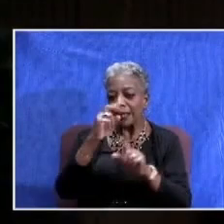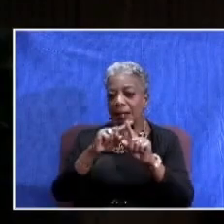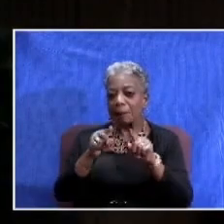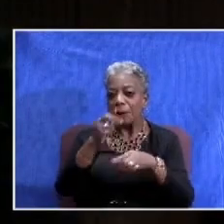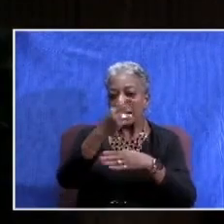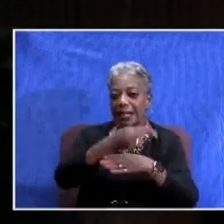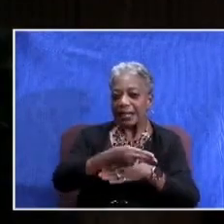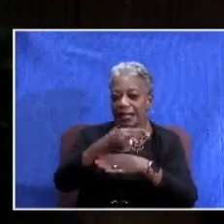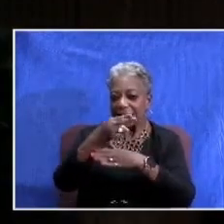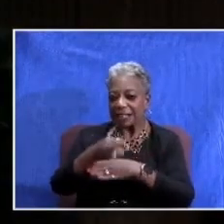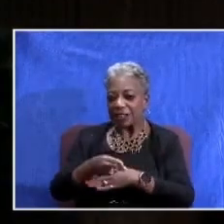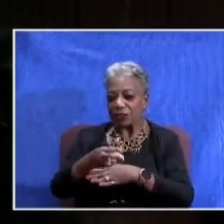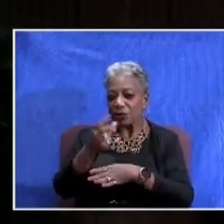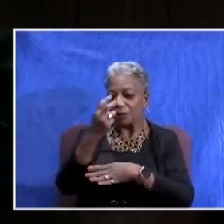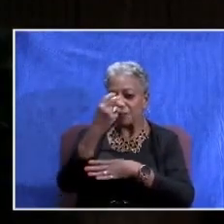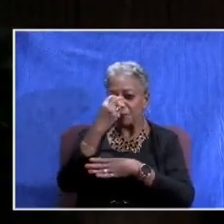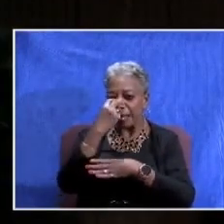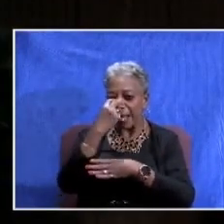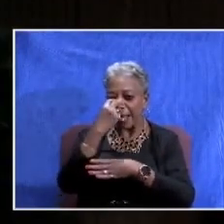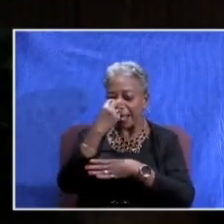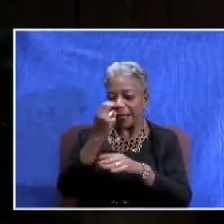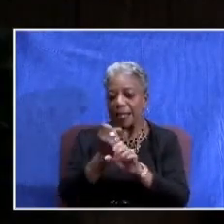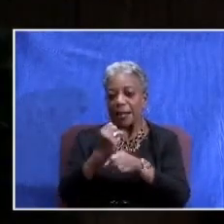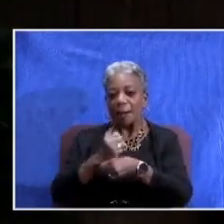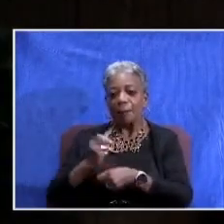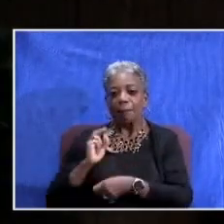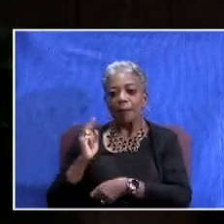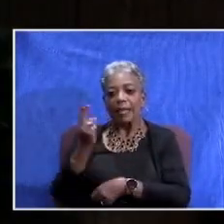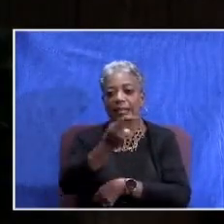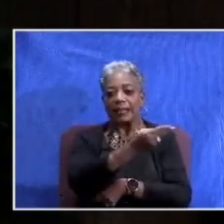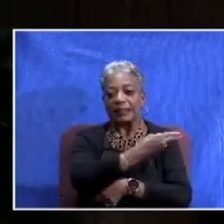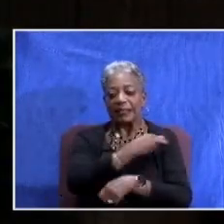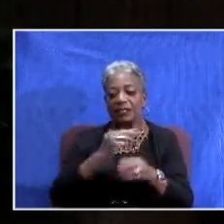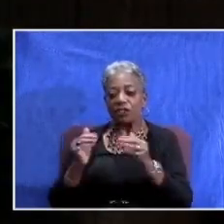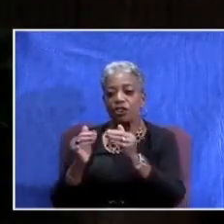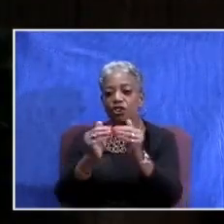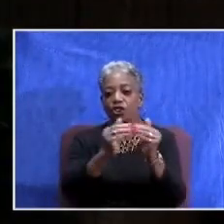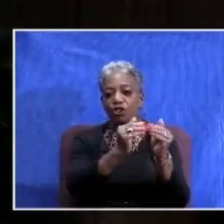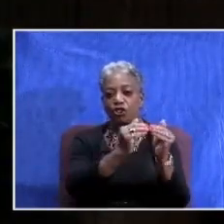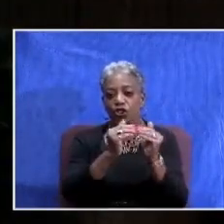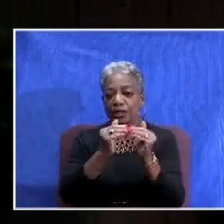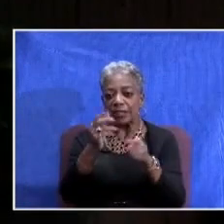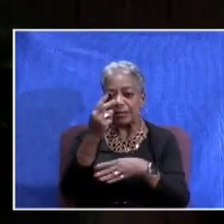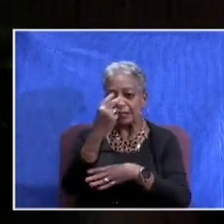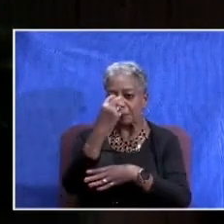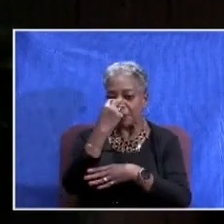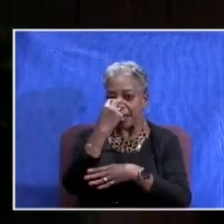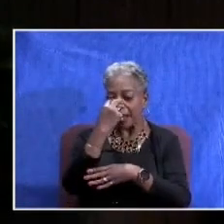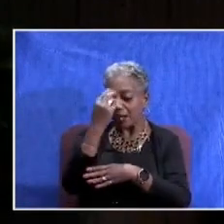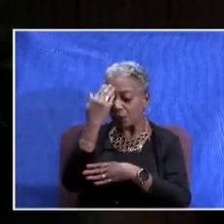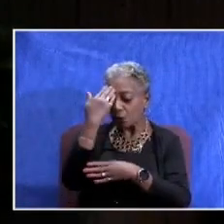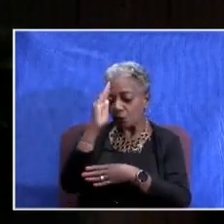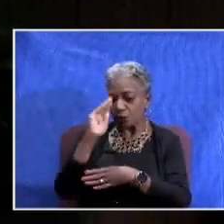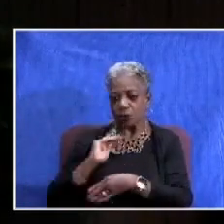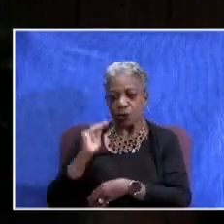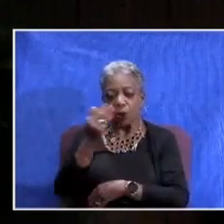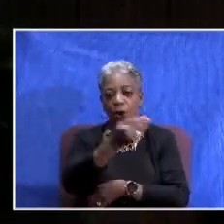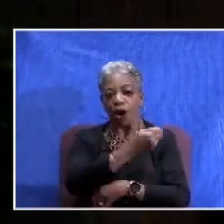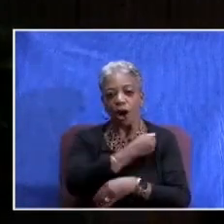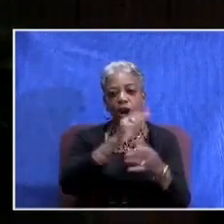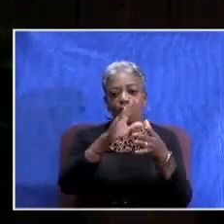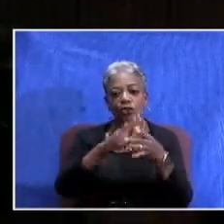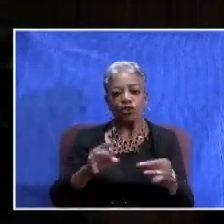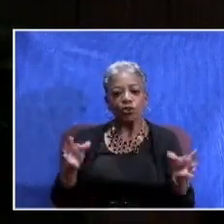you justice blind. And that's why you got to know your story. Here's a man